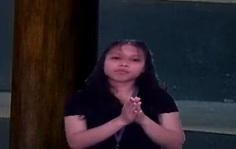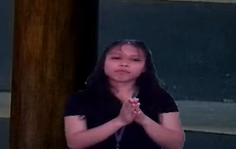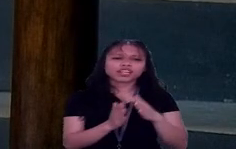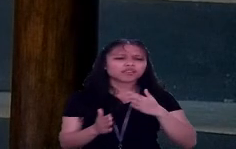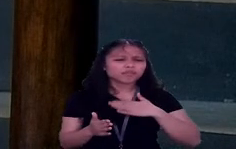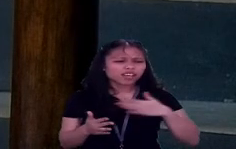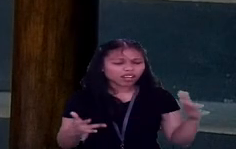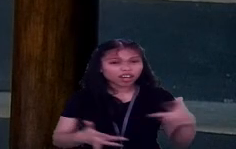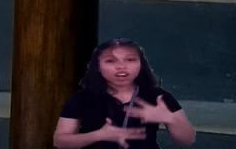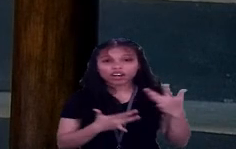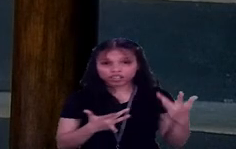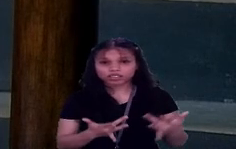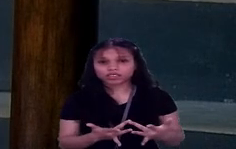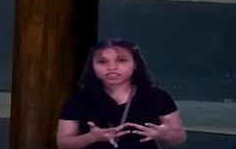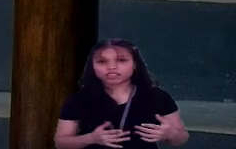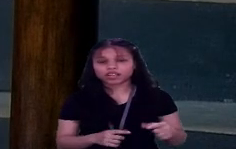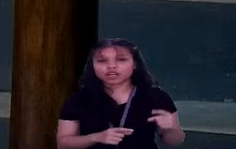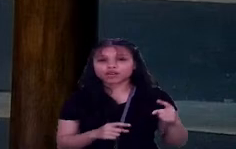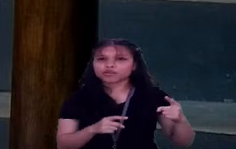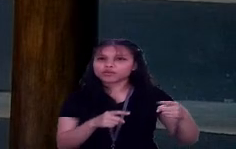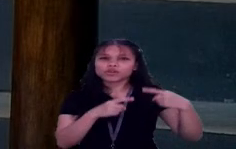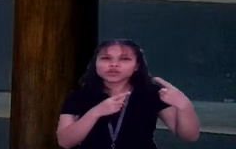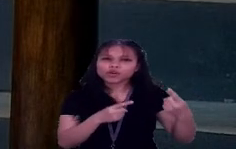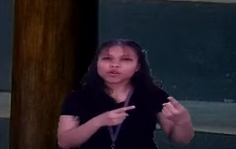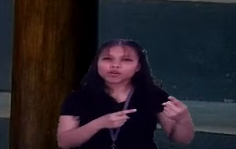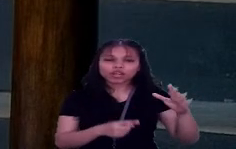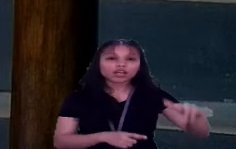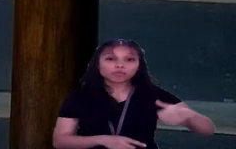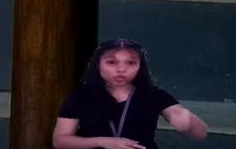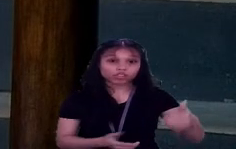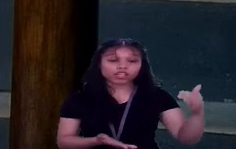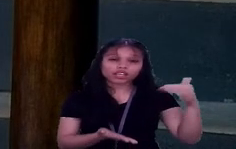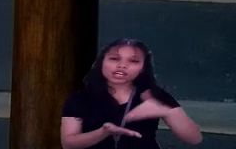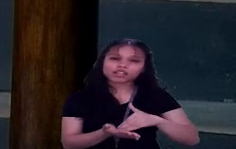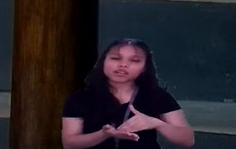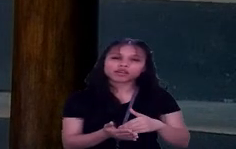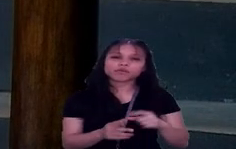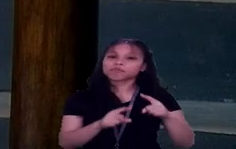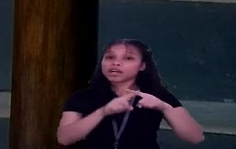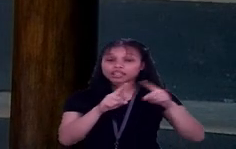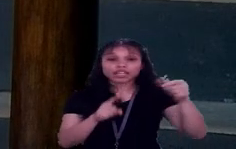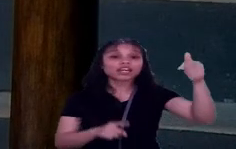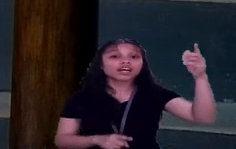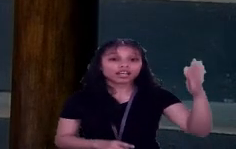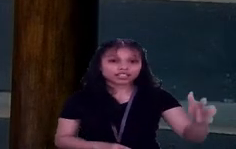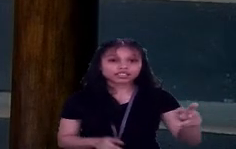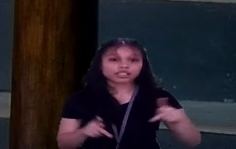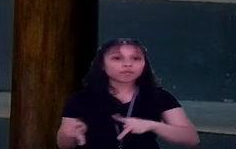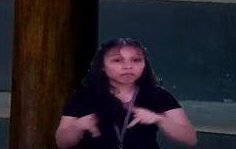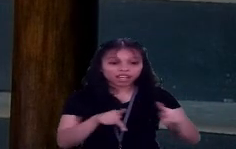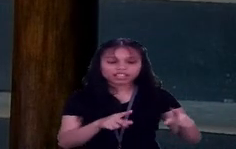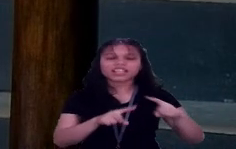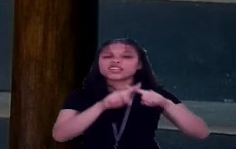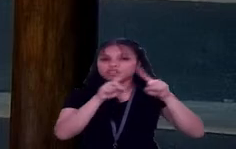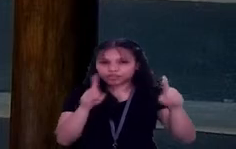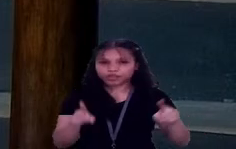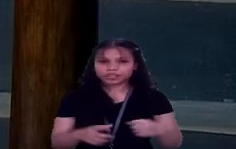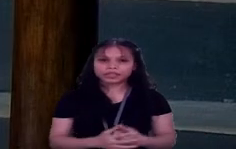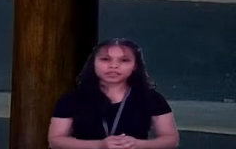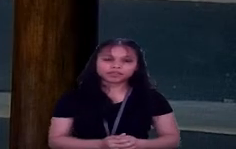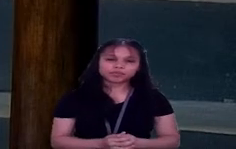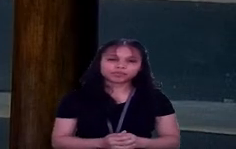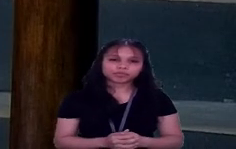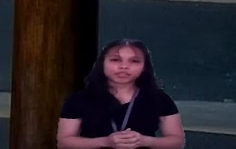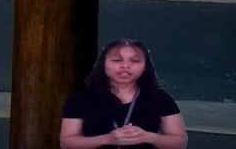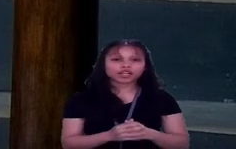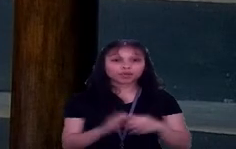heart first is that I will be going back to my own country in Cambodia. But then, of course, God's plan is different from our plans. And